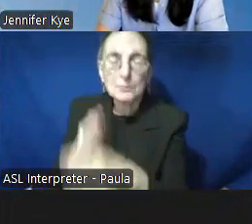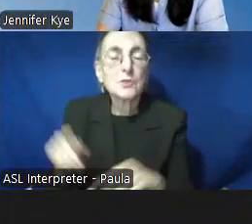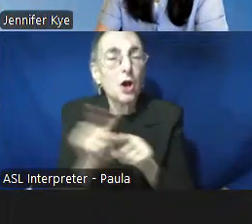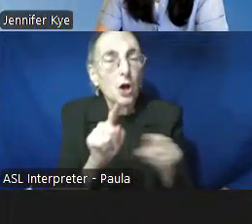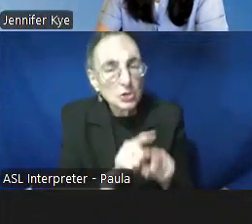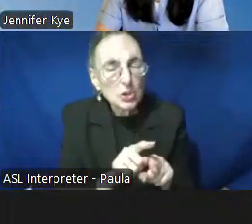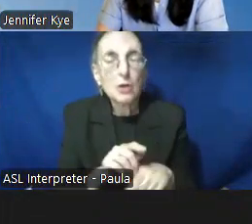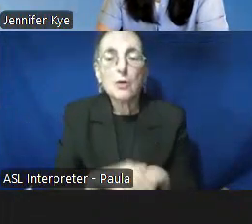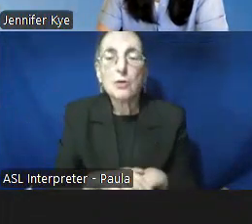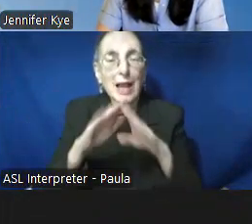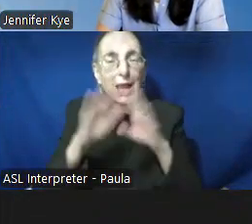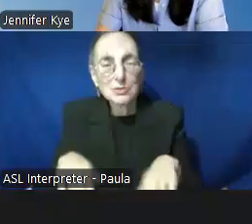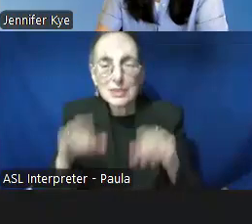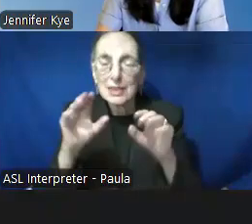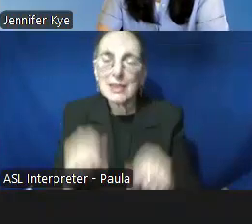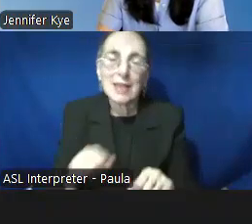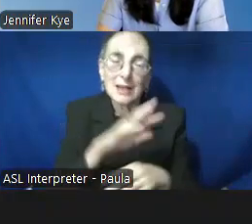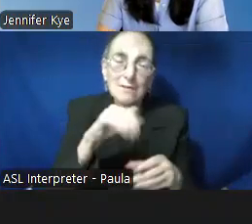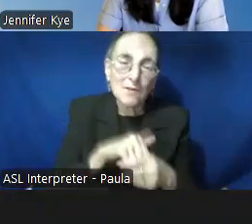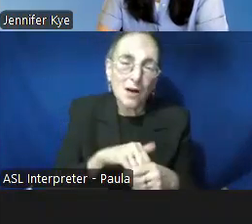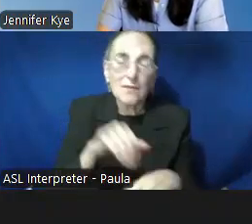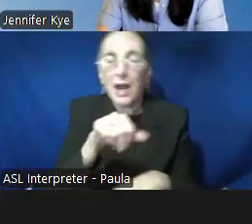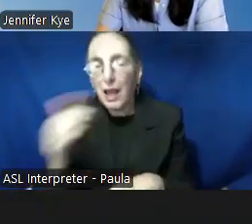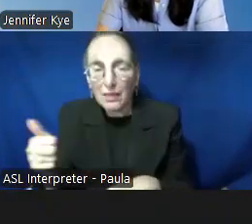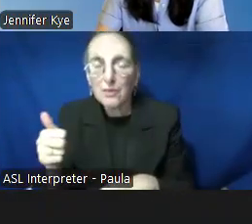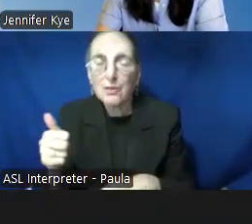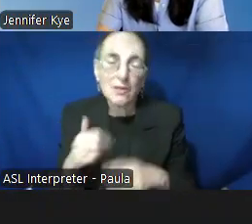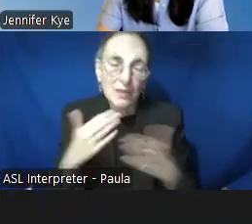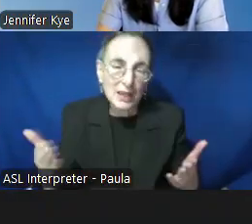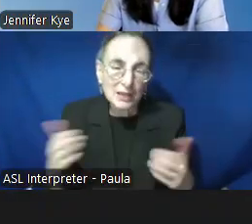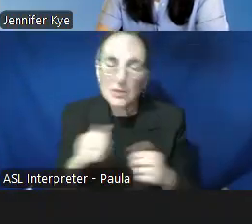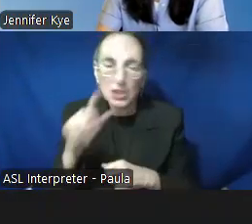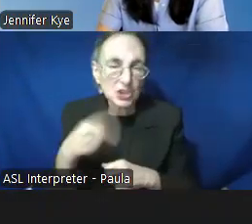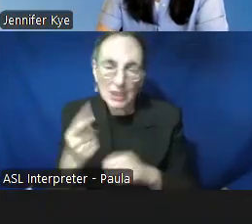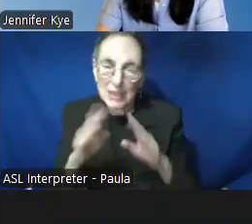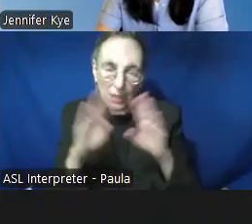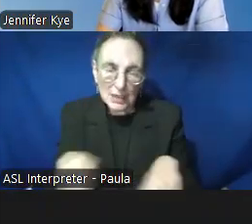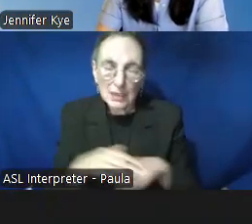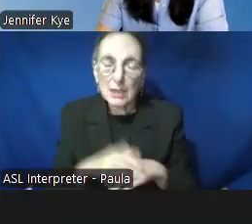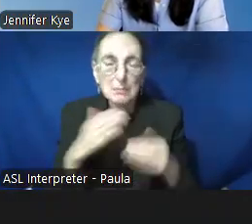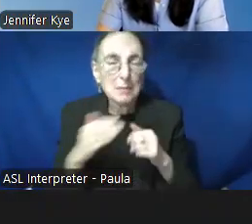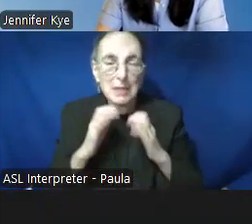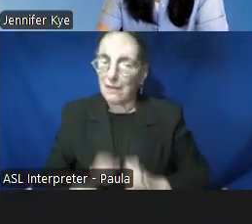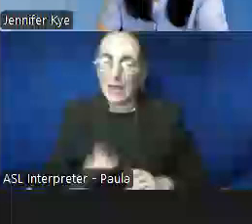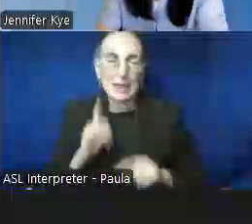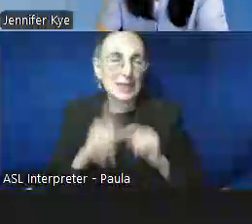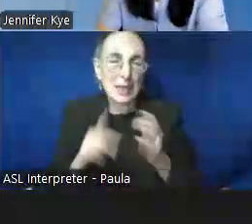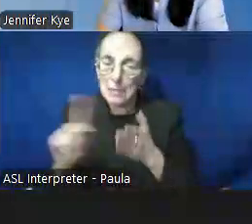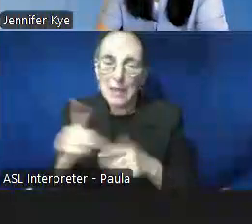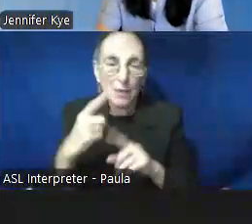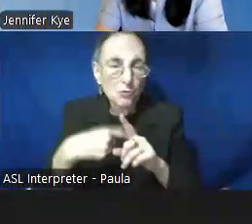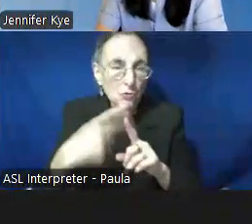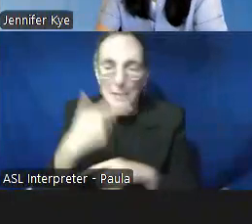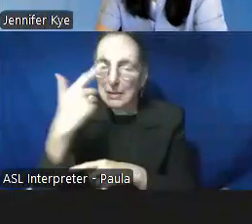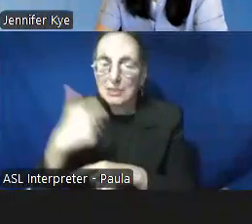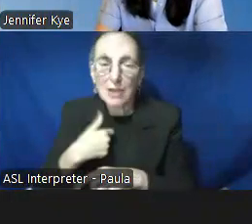other legal issues beyond housing issues. So for example, a client may be unable to pay her rent because she's having